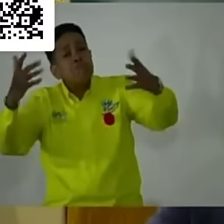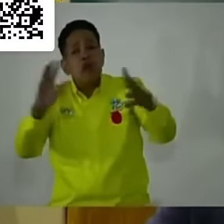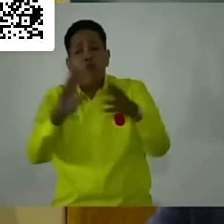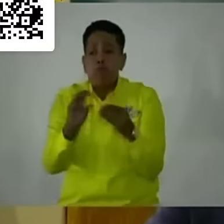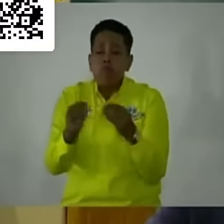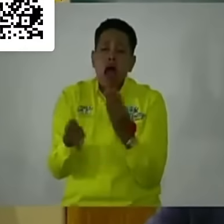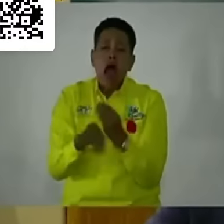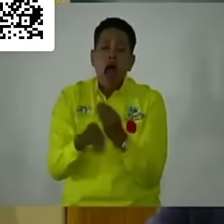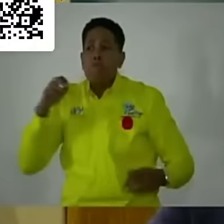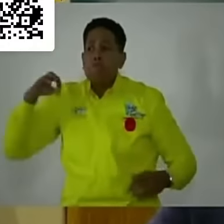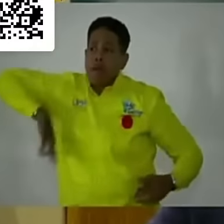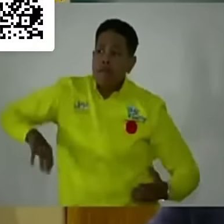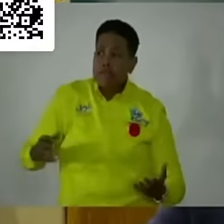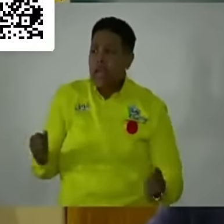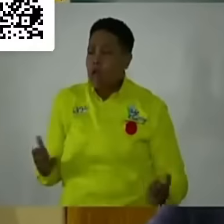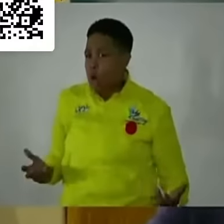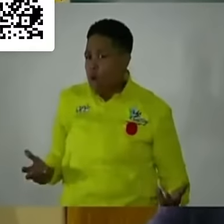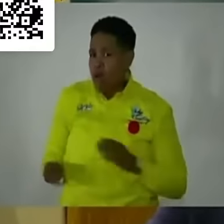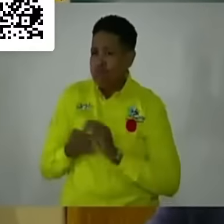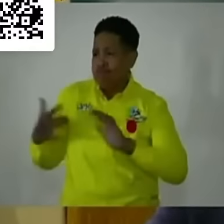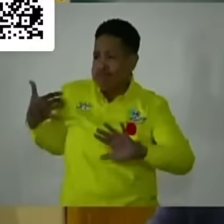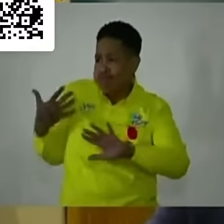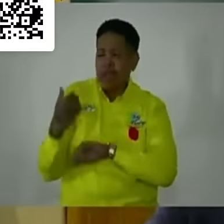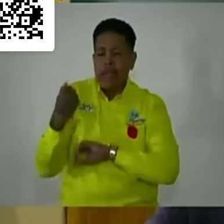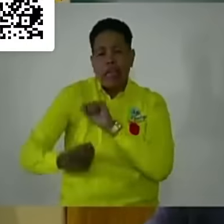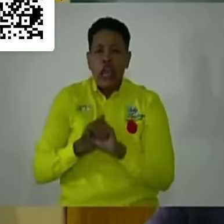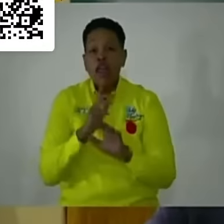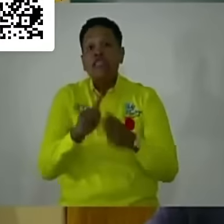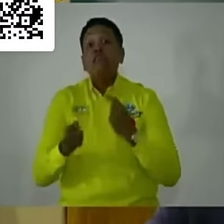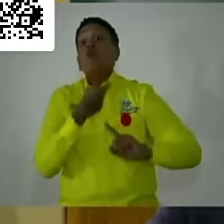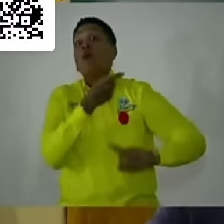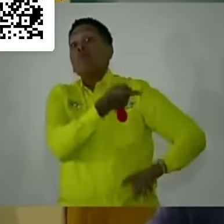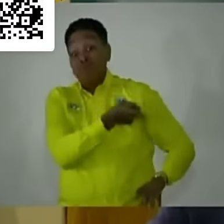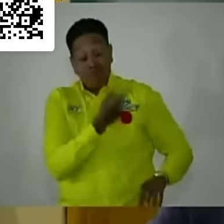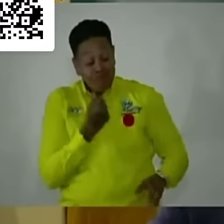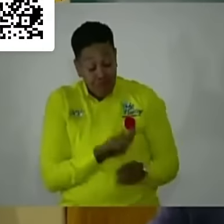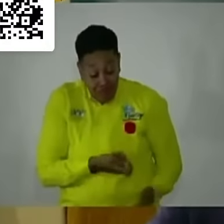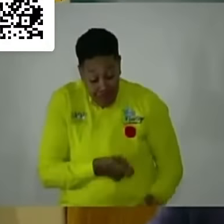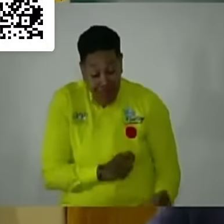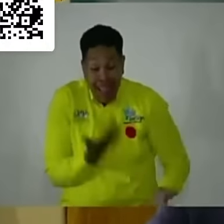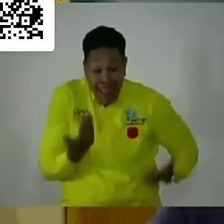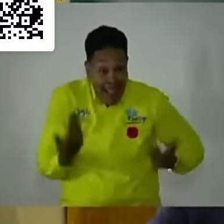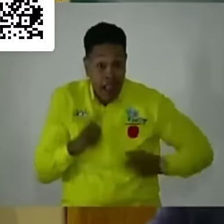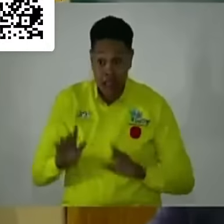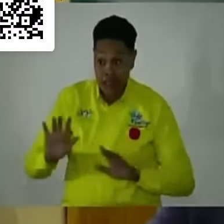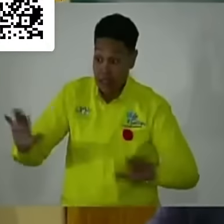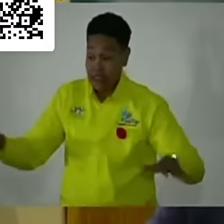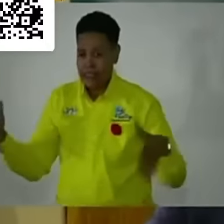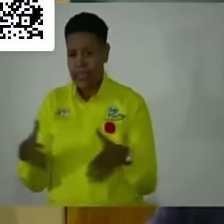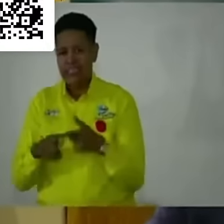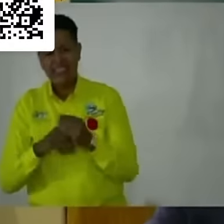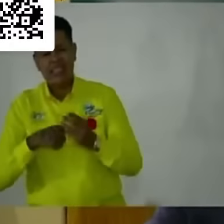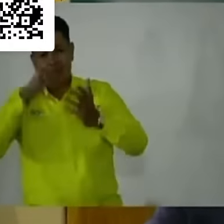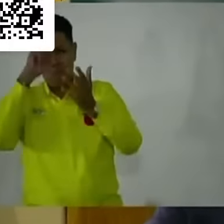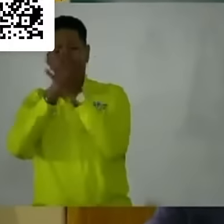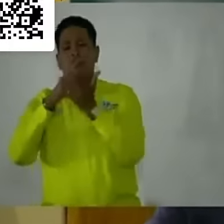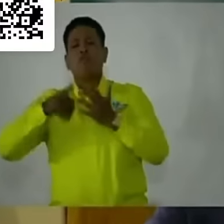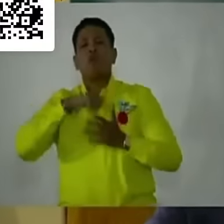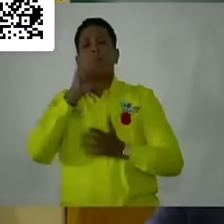the gains that we have had over the years from the bauxite industry and from our mining sector. And I believe we